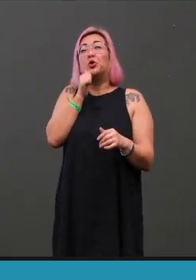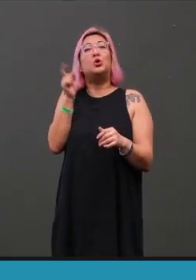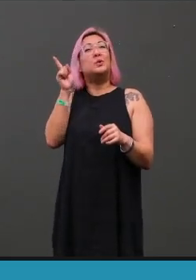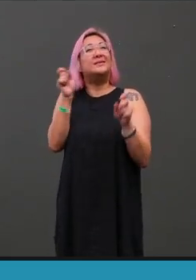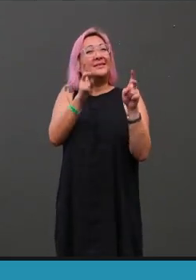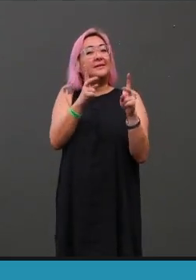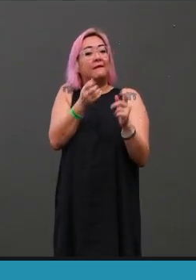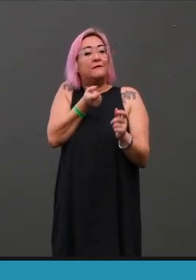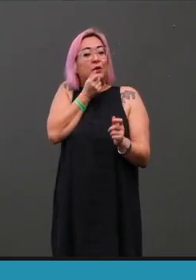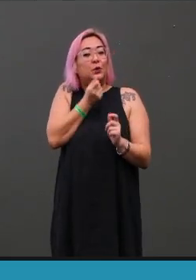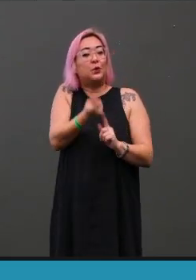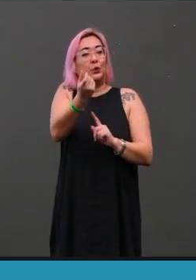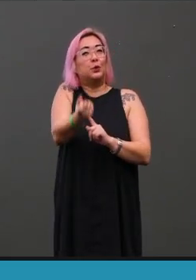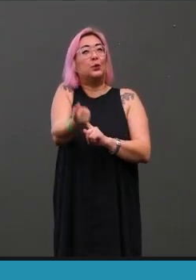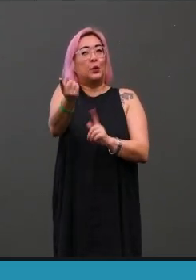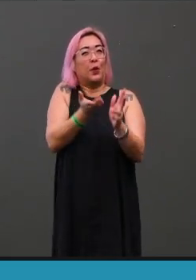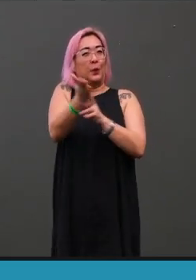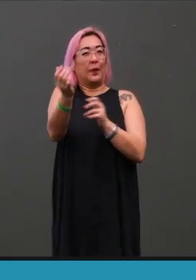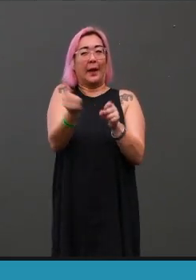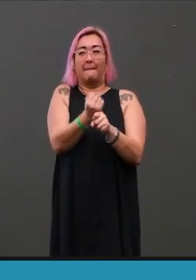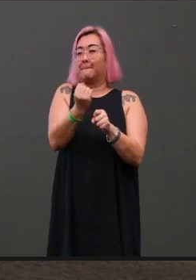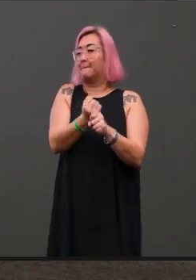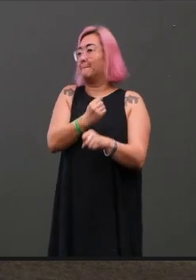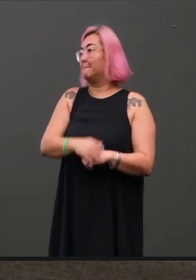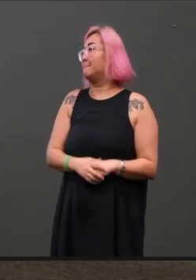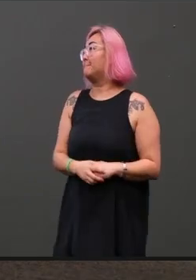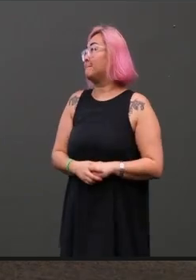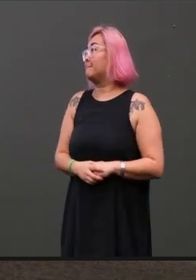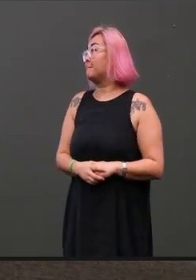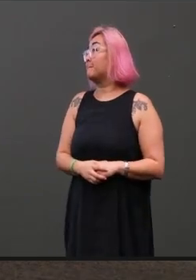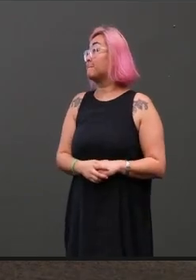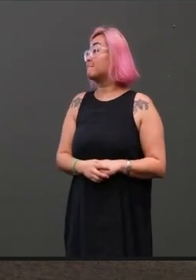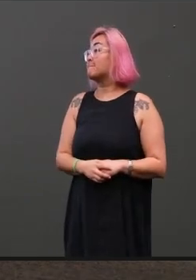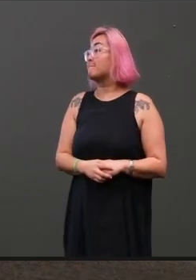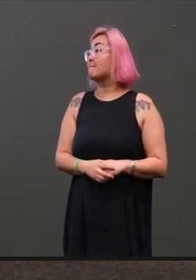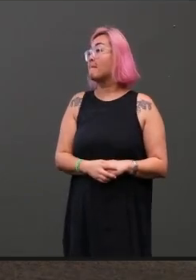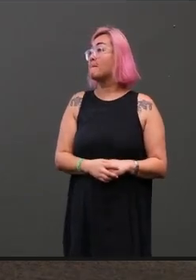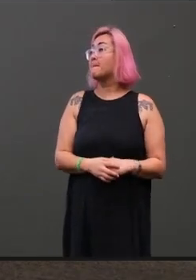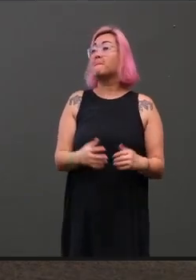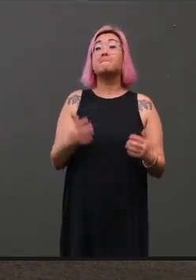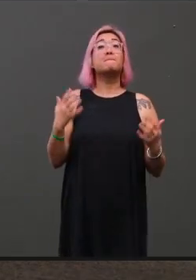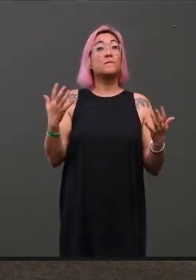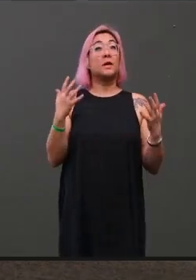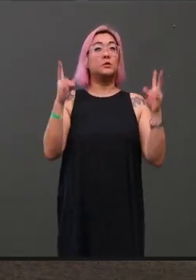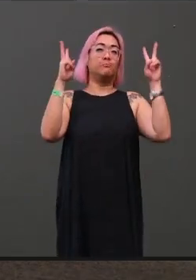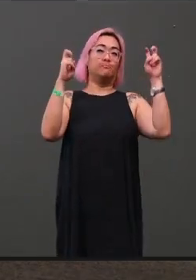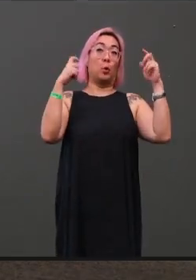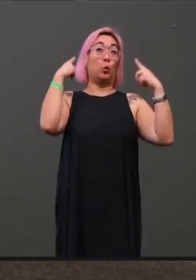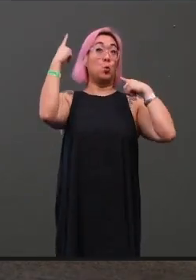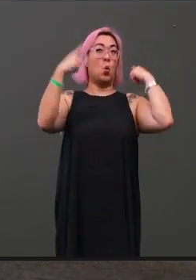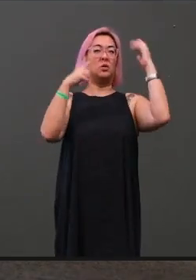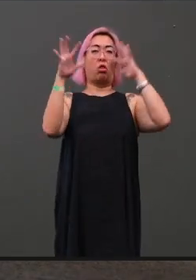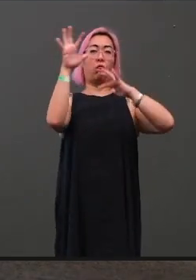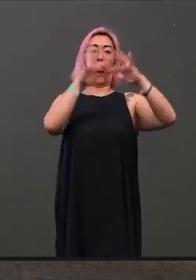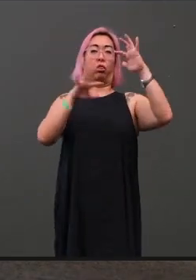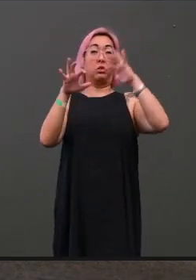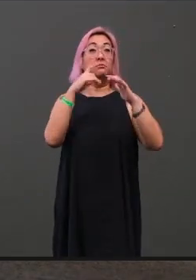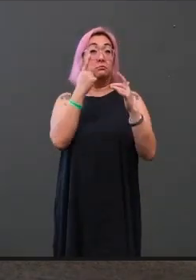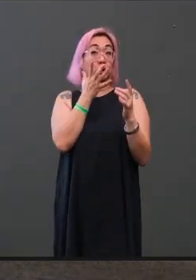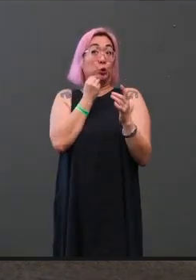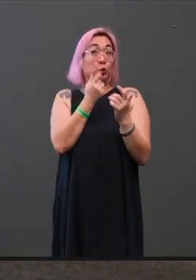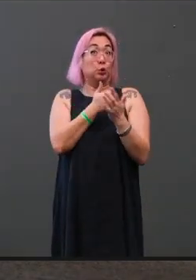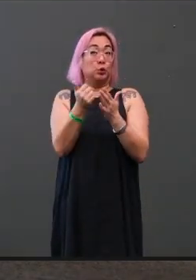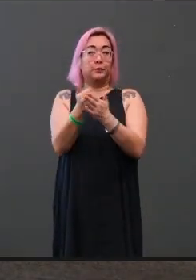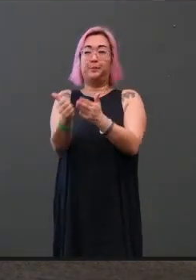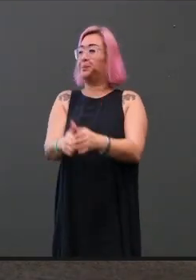feel more animated. So there's a lot of uses for noise, and I'll get to another one a little bit later on.